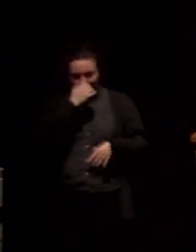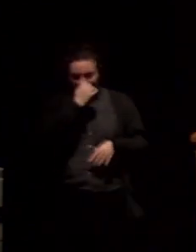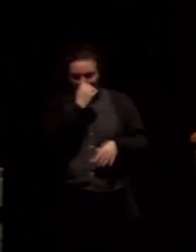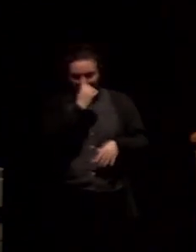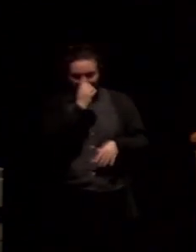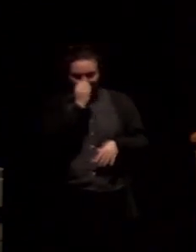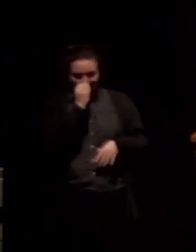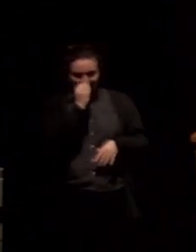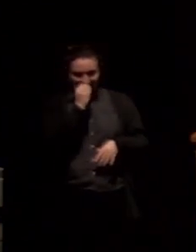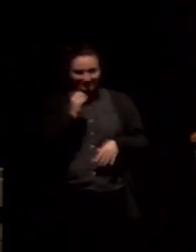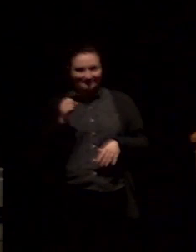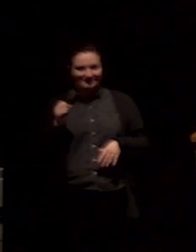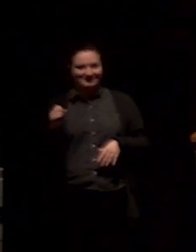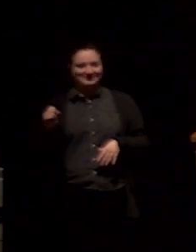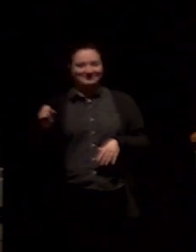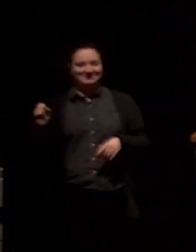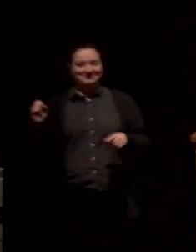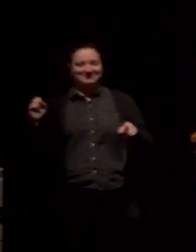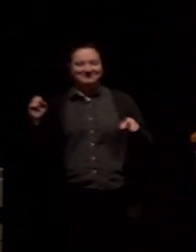Yeah, I think